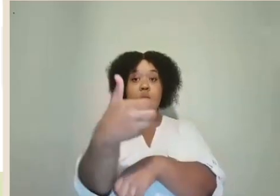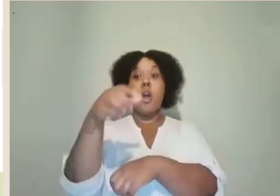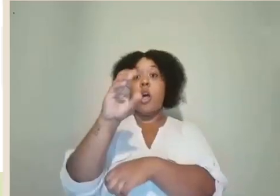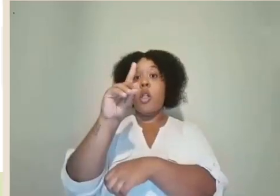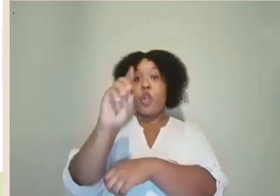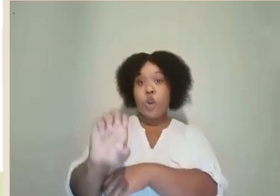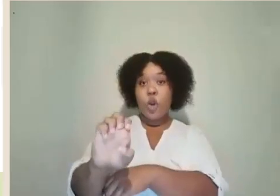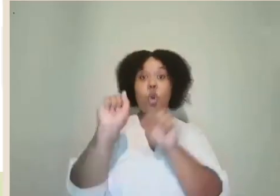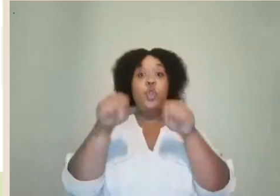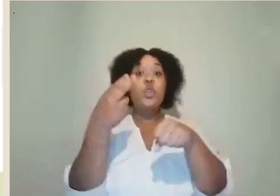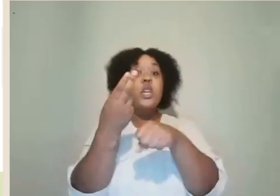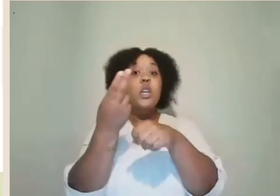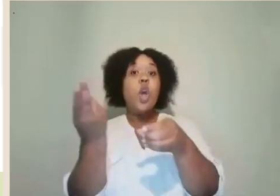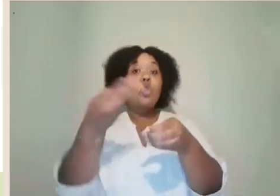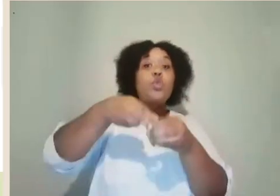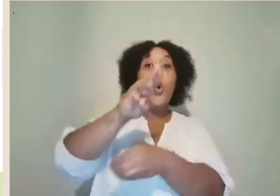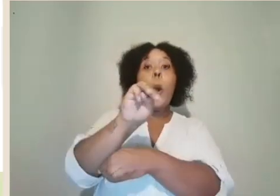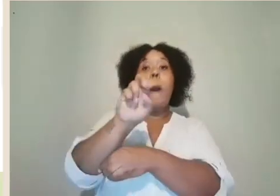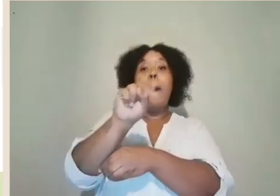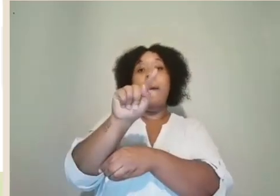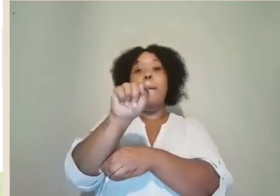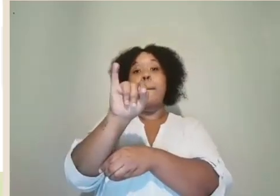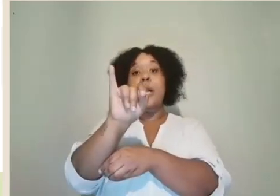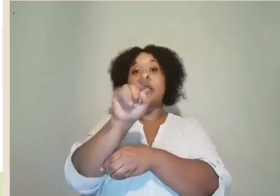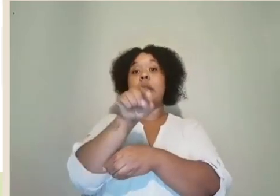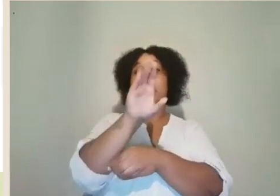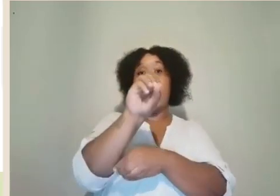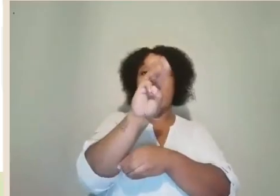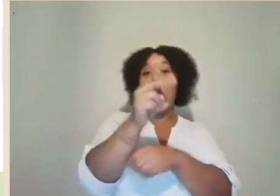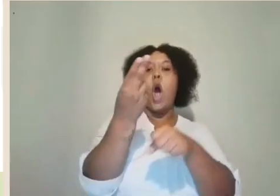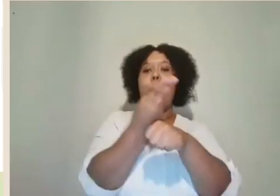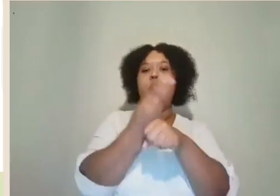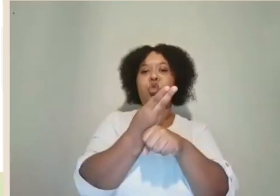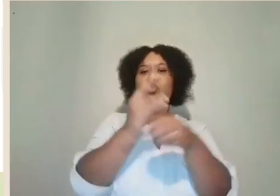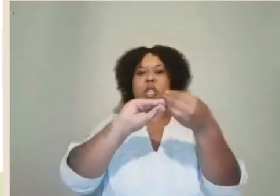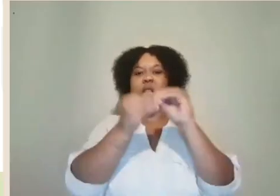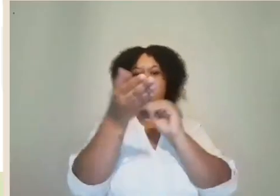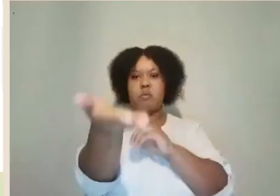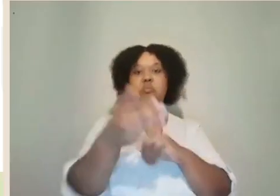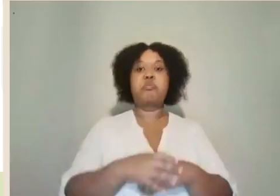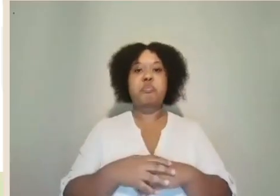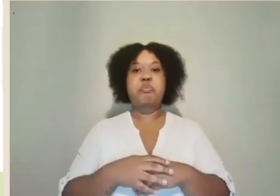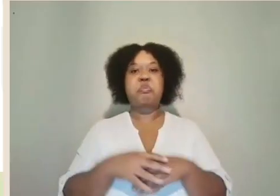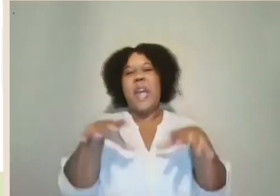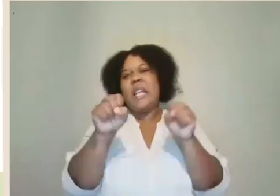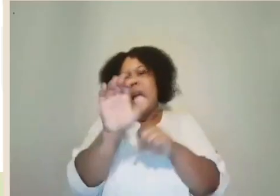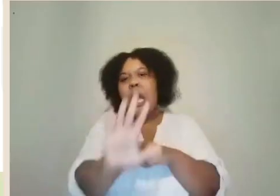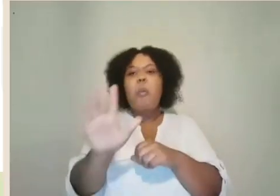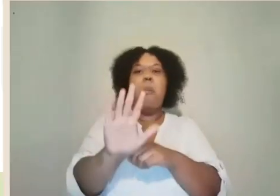can also join menti.com and using this code here to answer this question. Let's take about 2 to 3